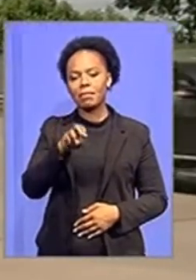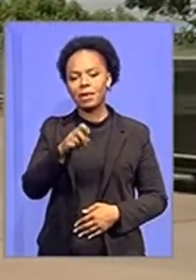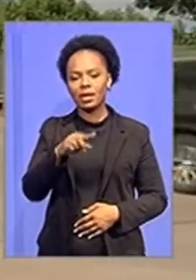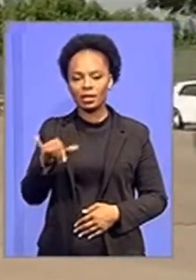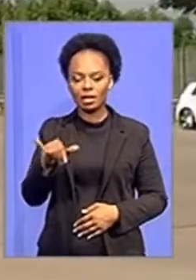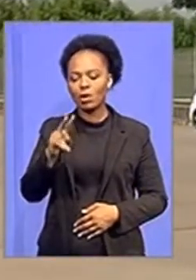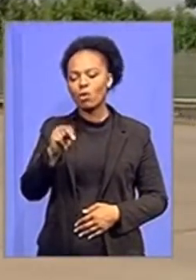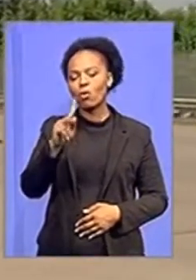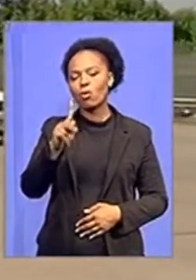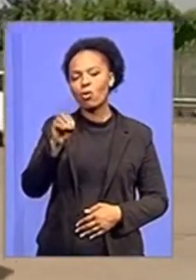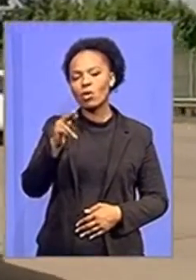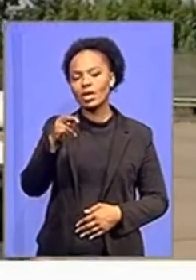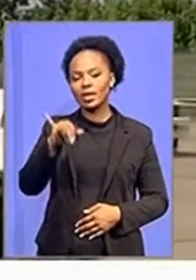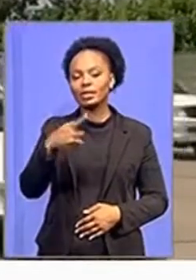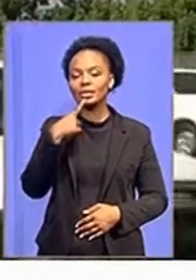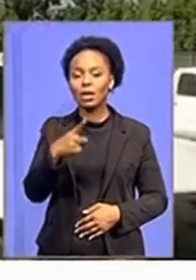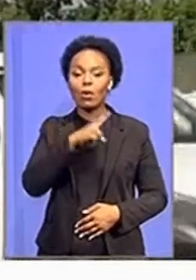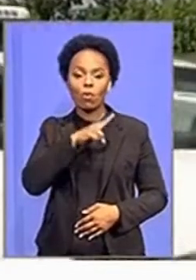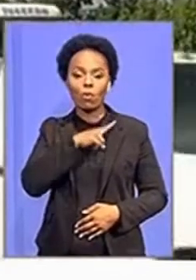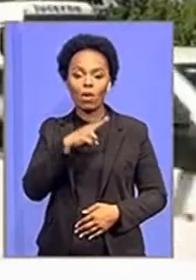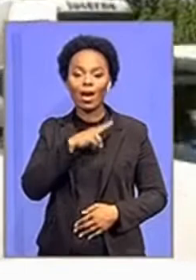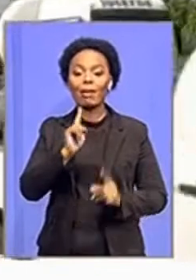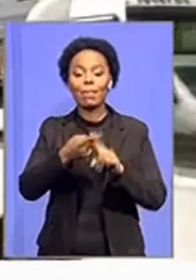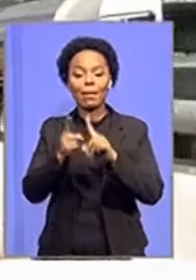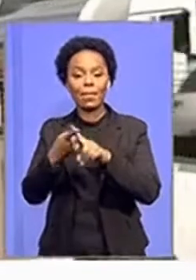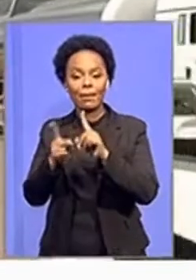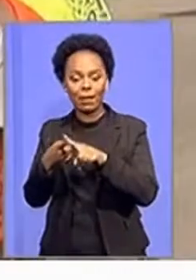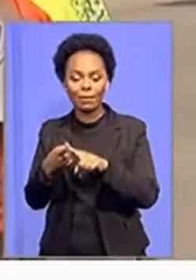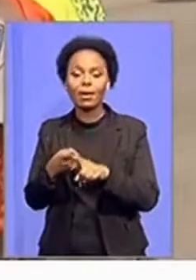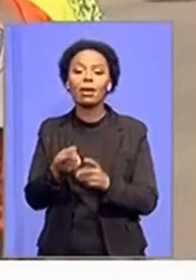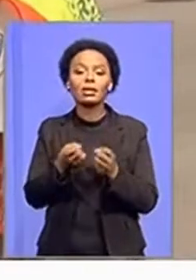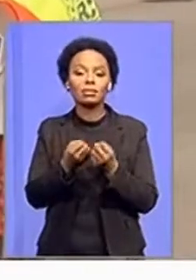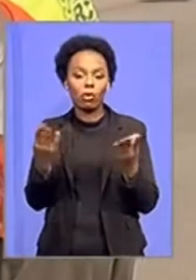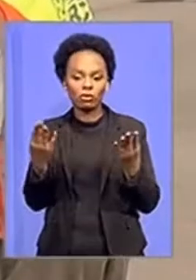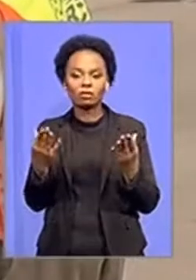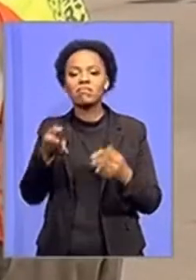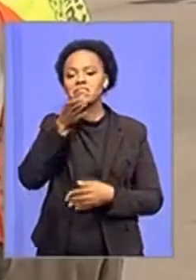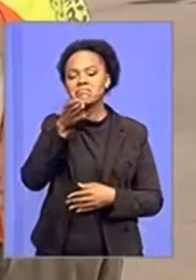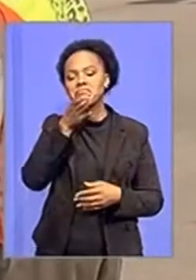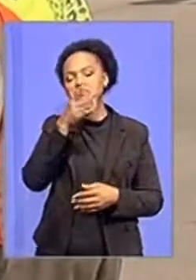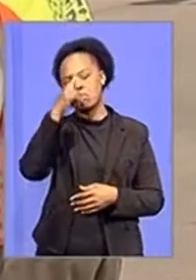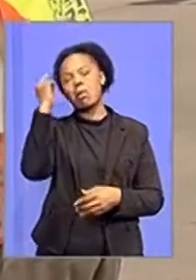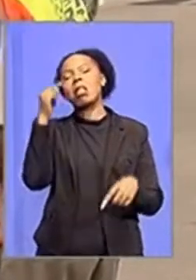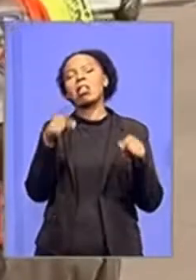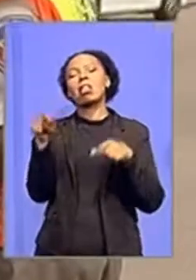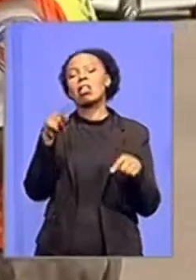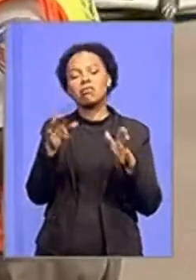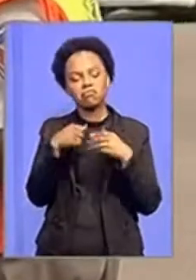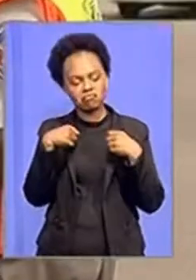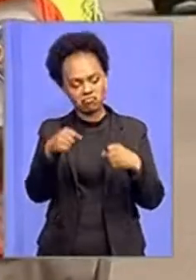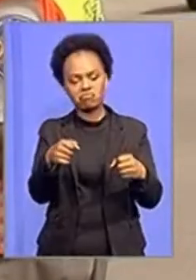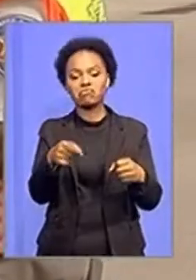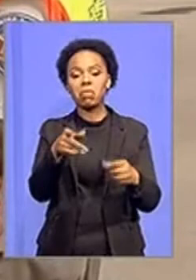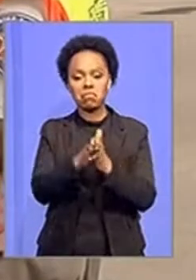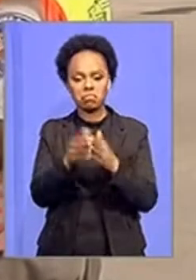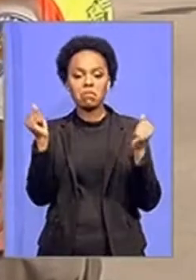re dikotsi tše ntši di bakile ke baotledi bao ba otlelago ba nwele bjalwa. Balaodi ba sephethephethe ba re go bile le dikotsi tše